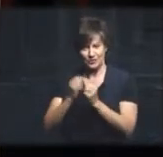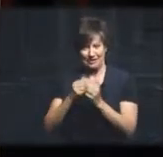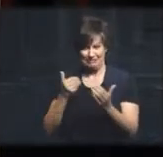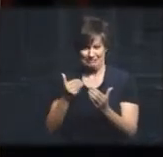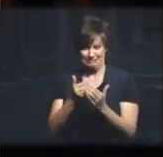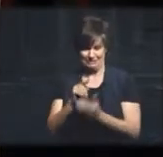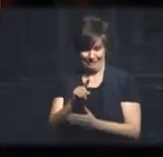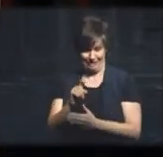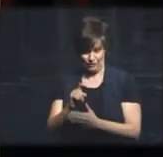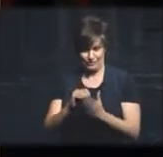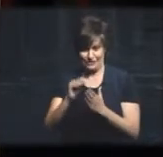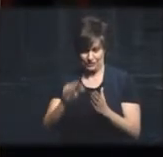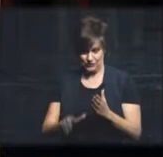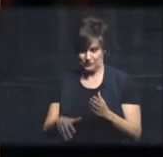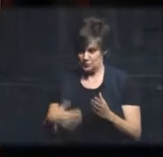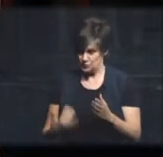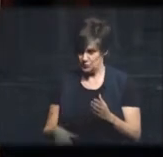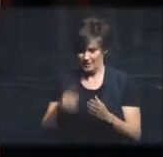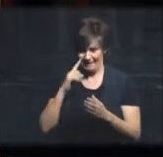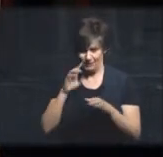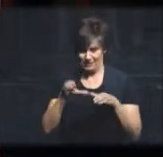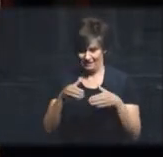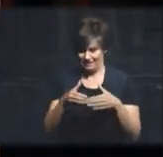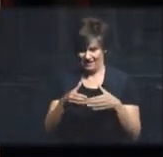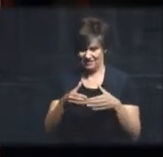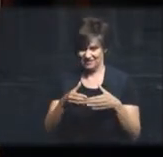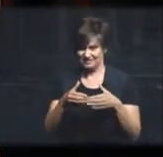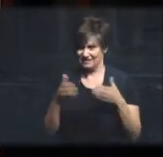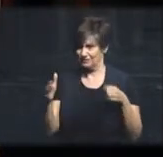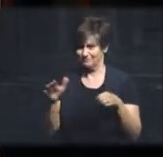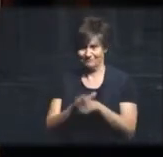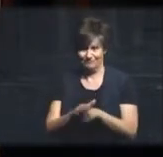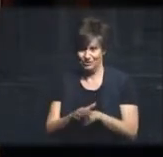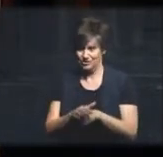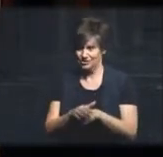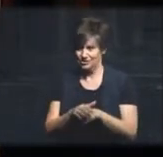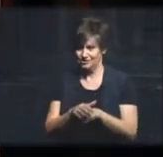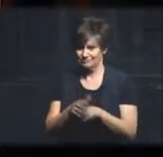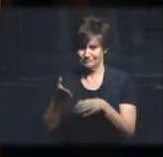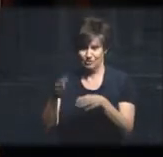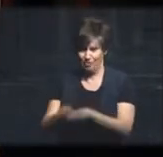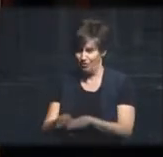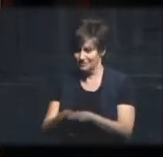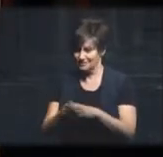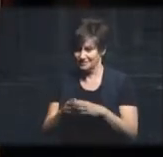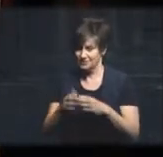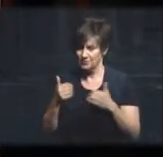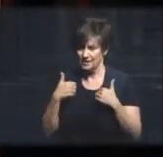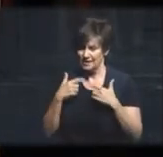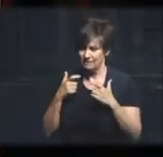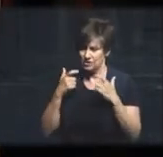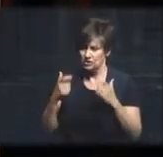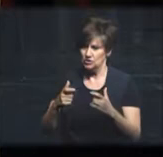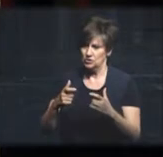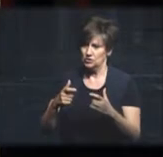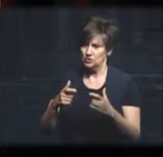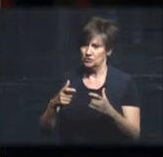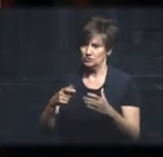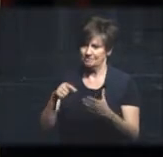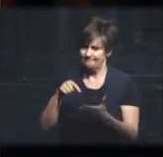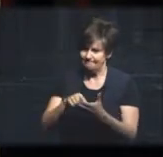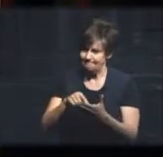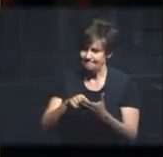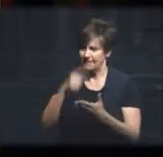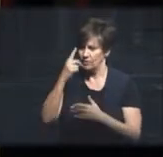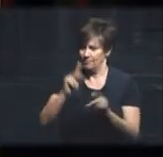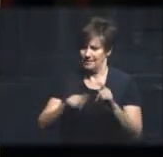to 100 students. I think we have classes that are already full and closed out. There is a huge demand for people with